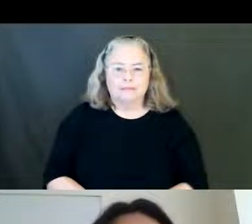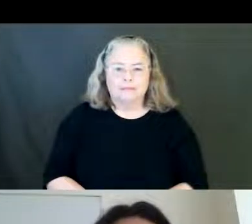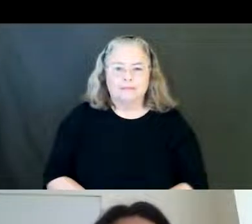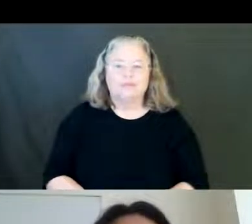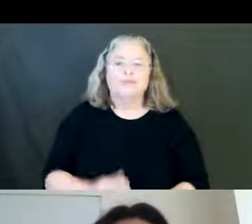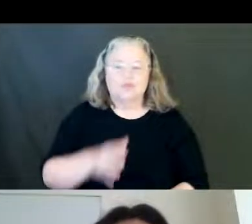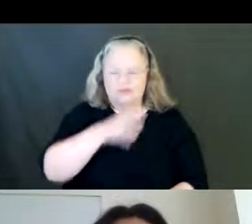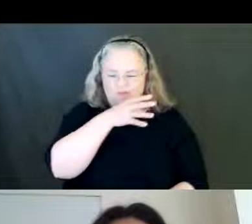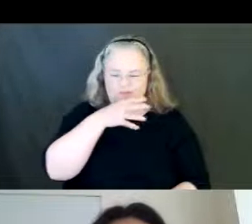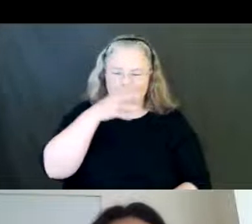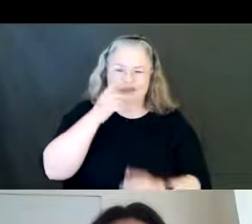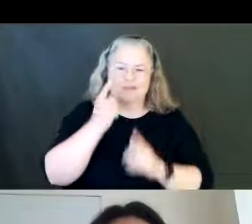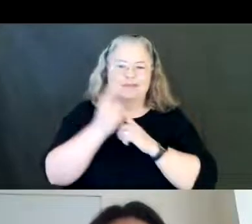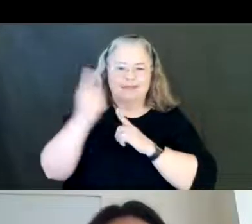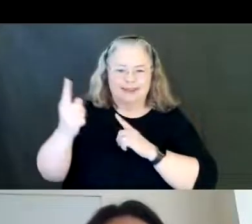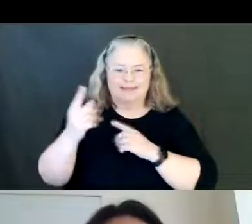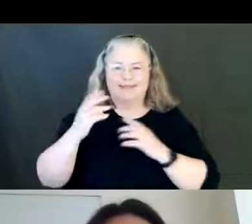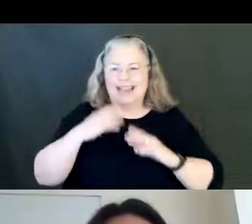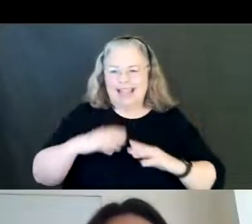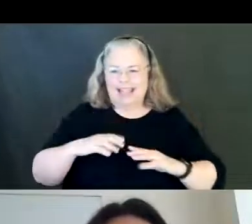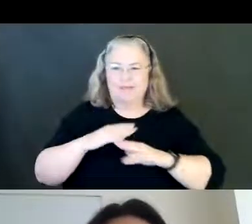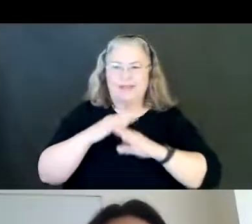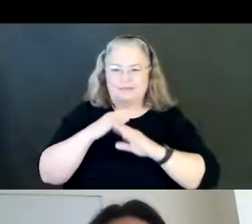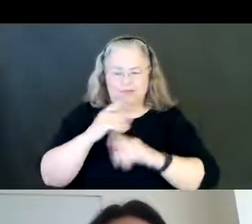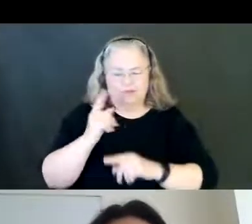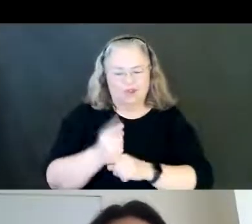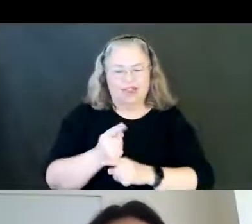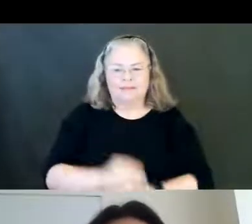Rural, remote, client barriers.